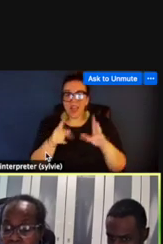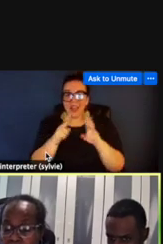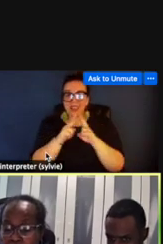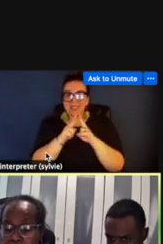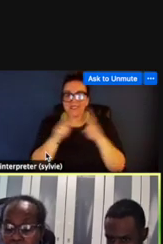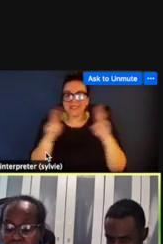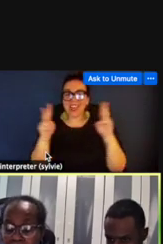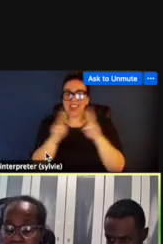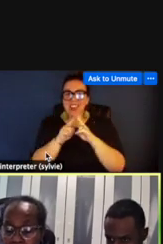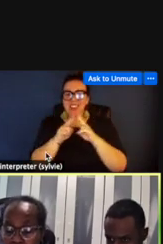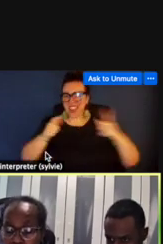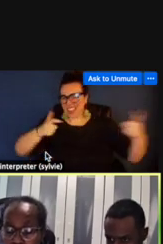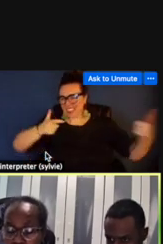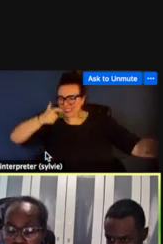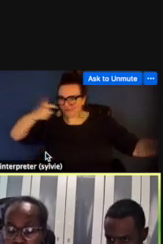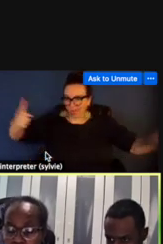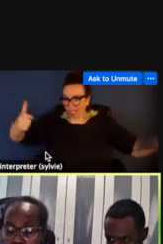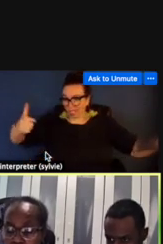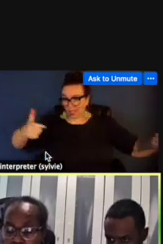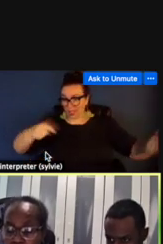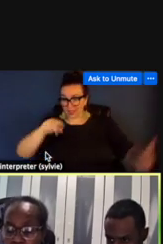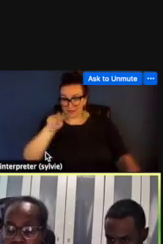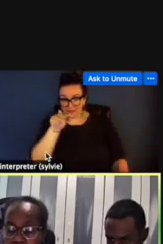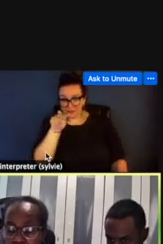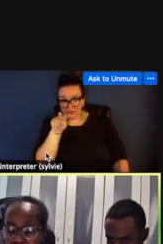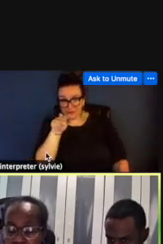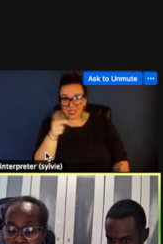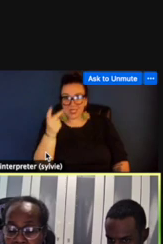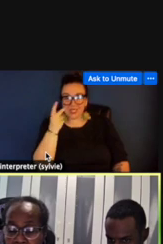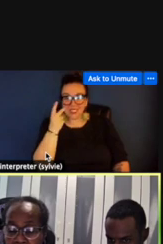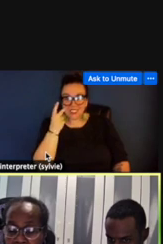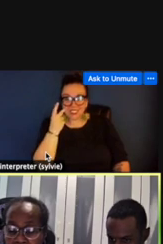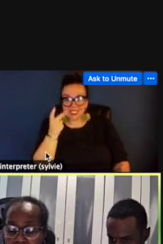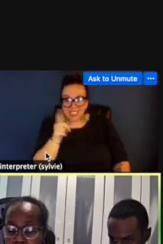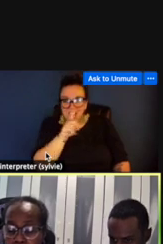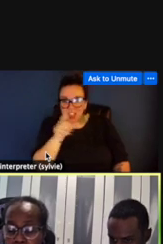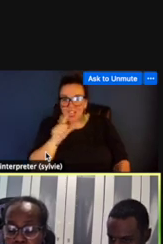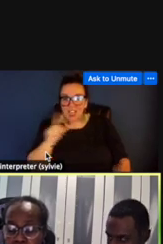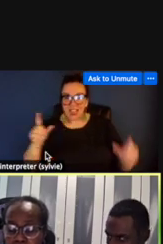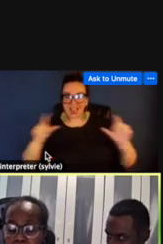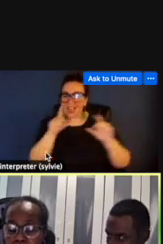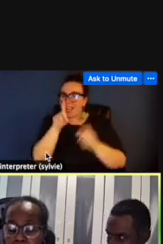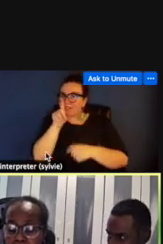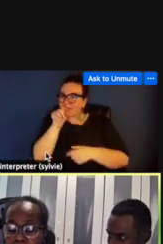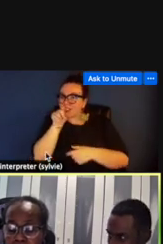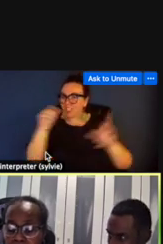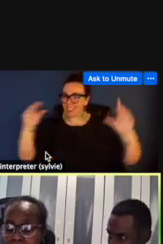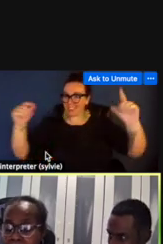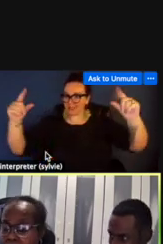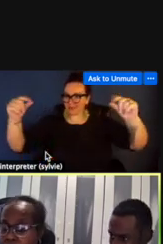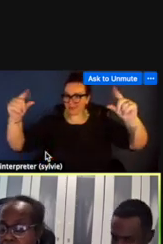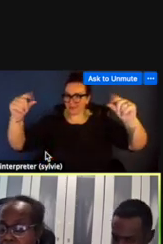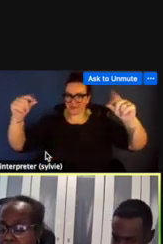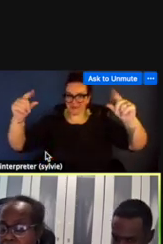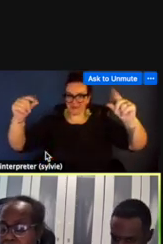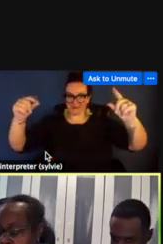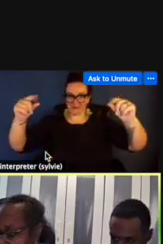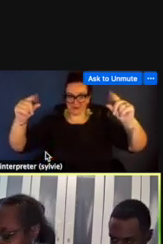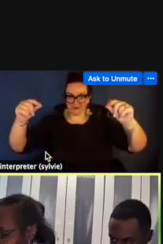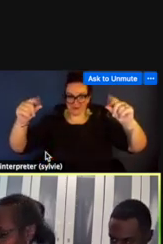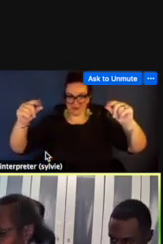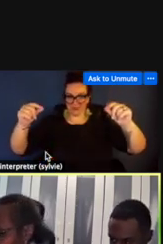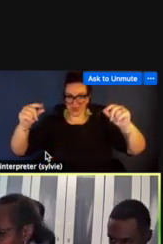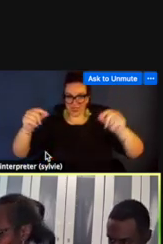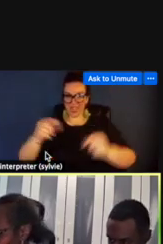very large. And if you see, looks like chickens on the side. It was a chicken body, but it had like a